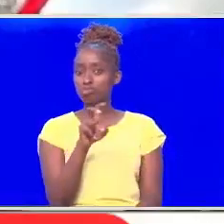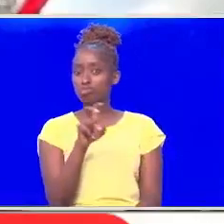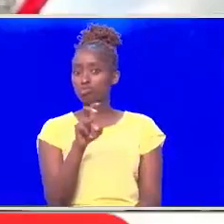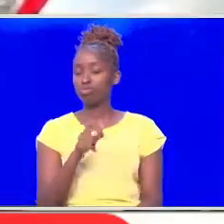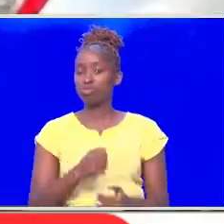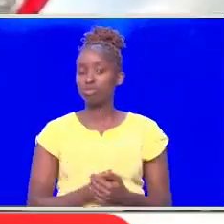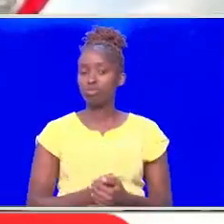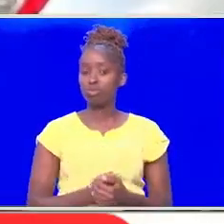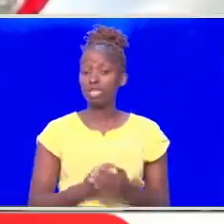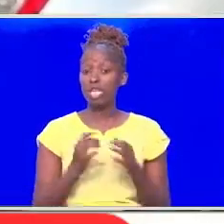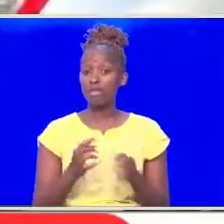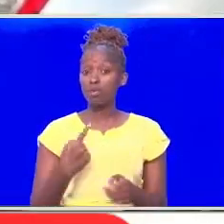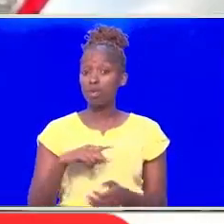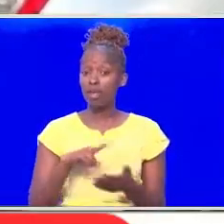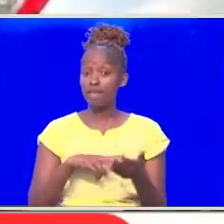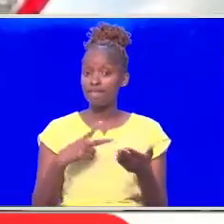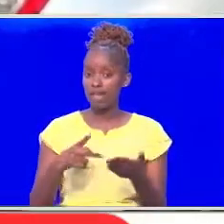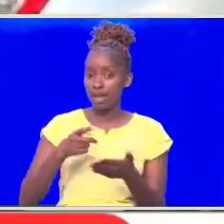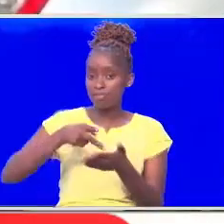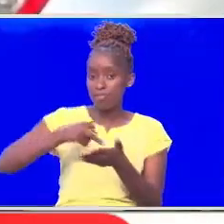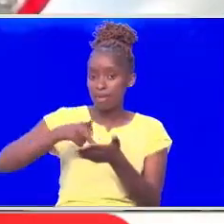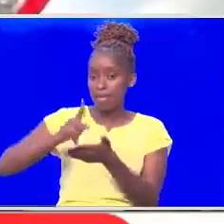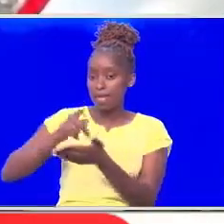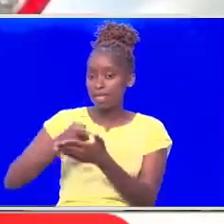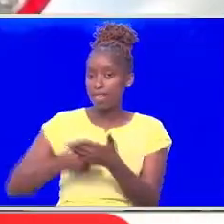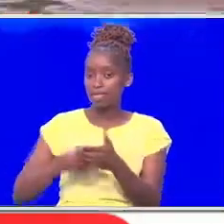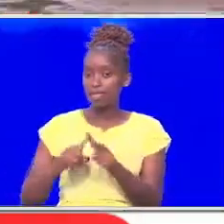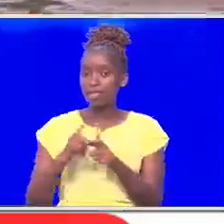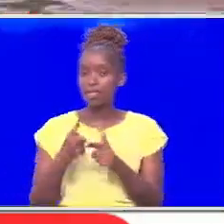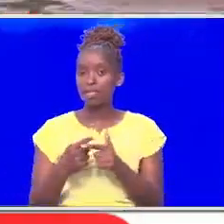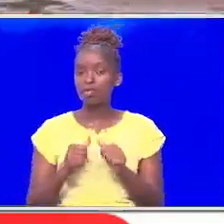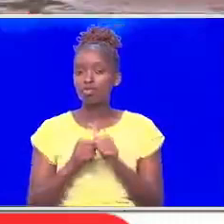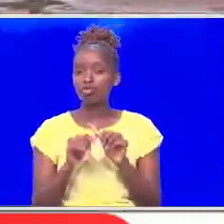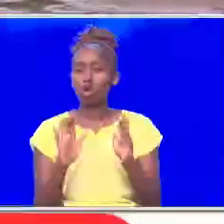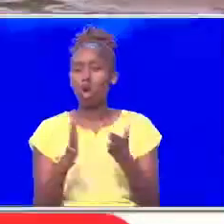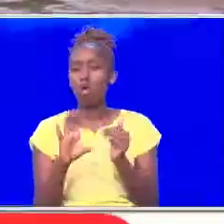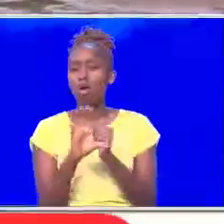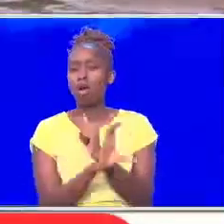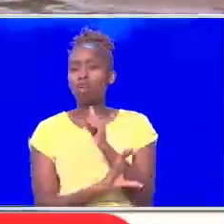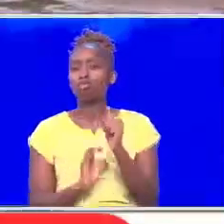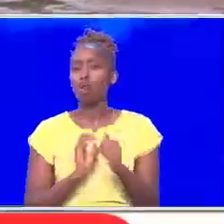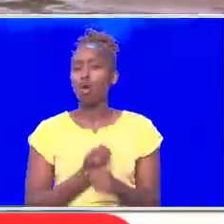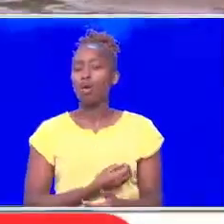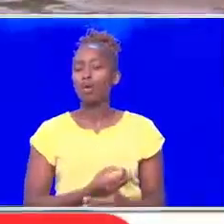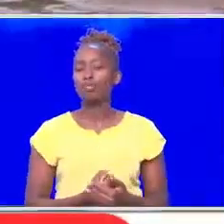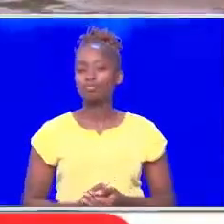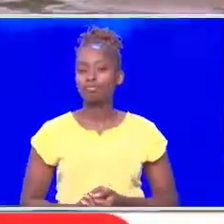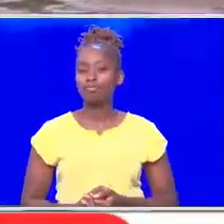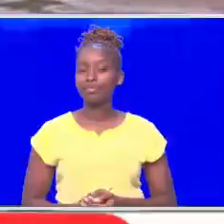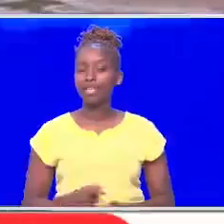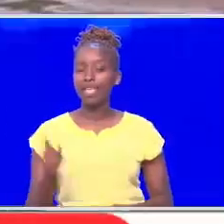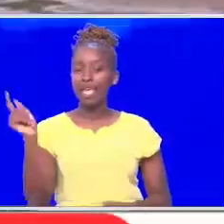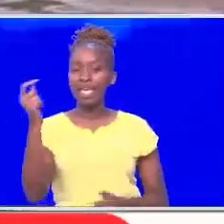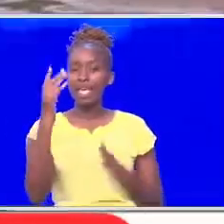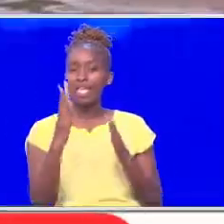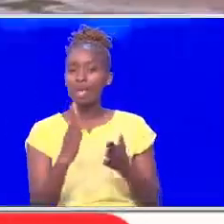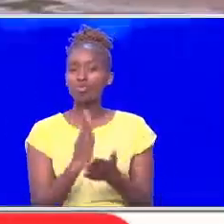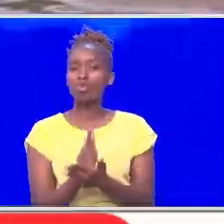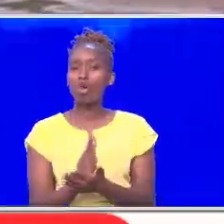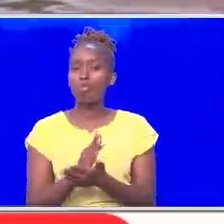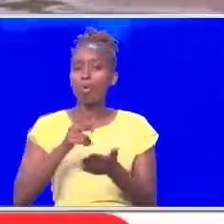tax, tusipo kata ushuru, tutajenga inji namna gani? Wa Kenya wagome kulipa ushuru. Kama wewe